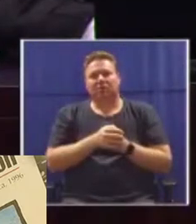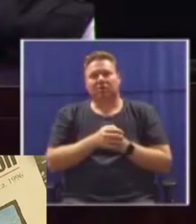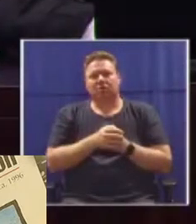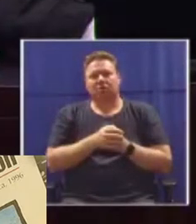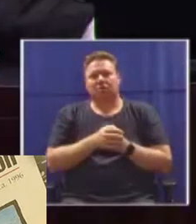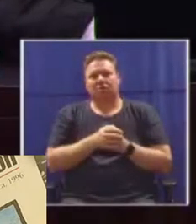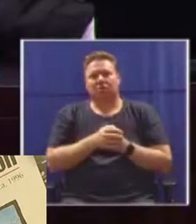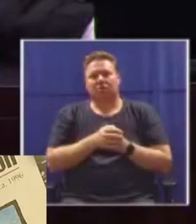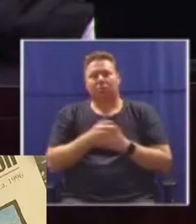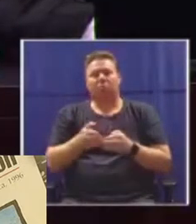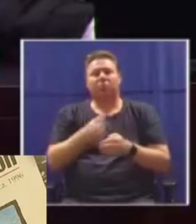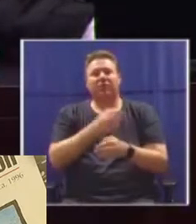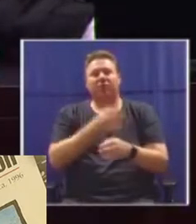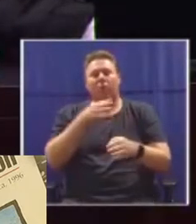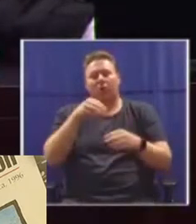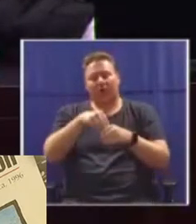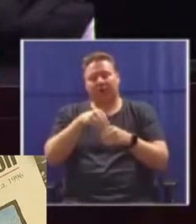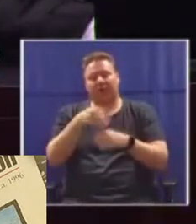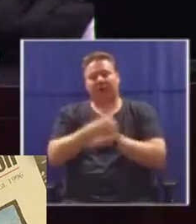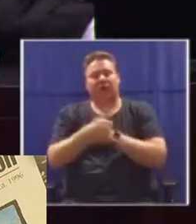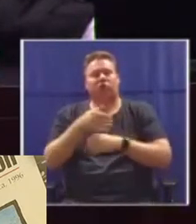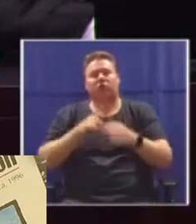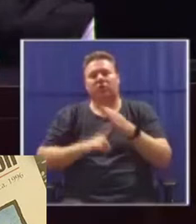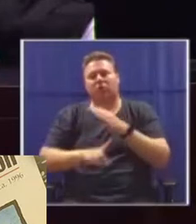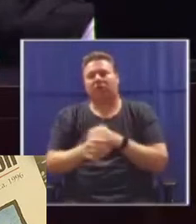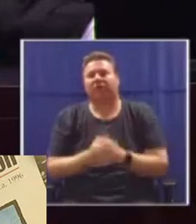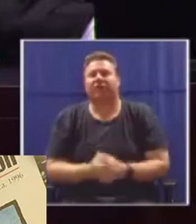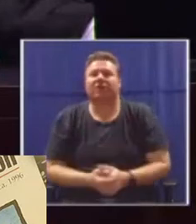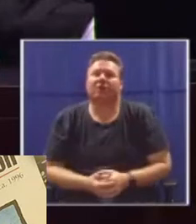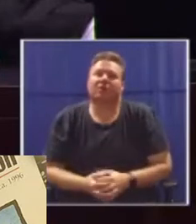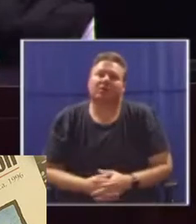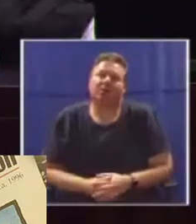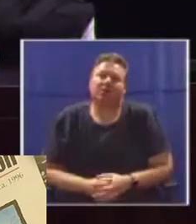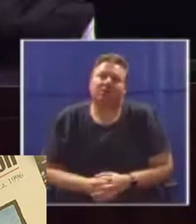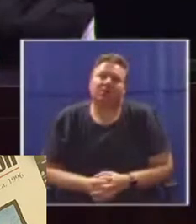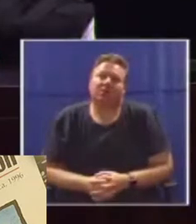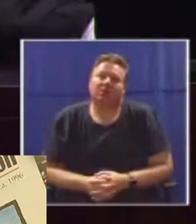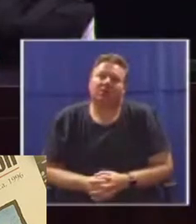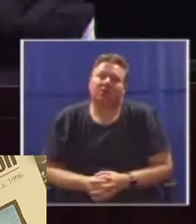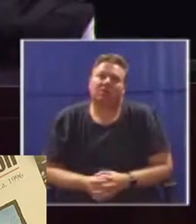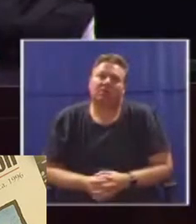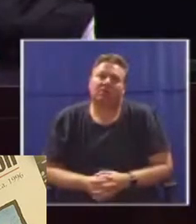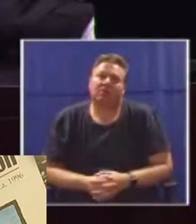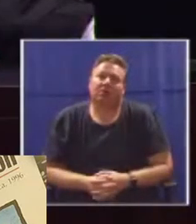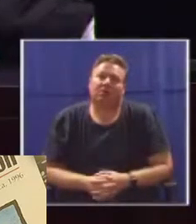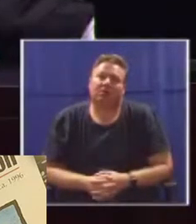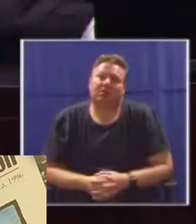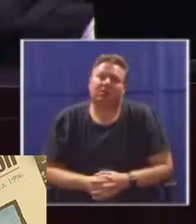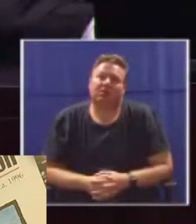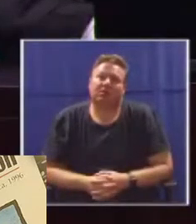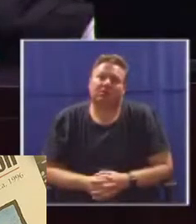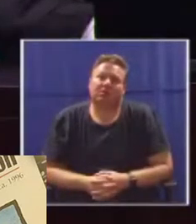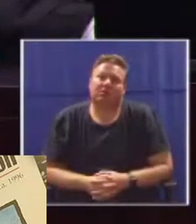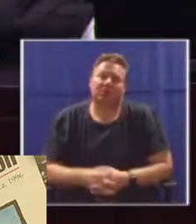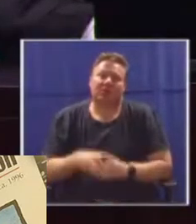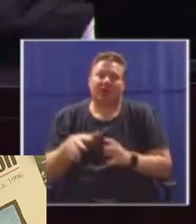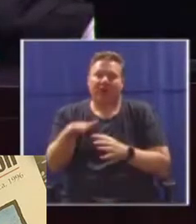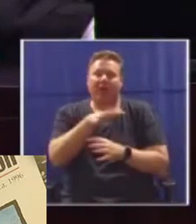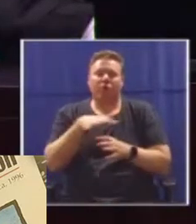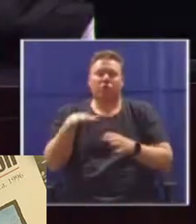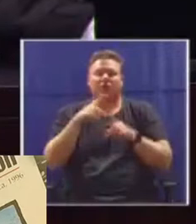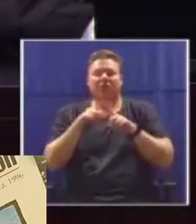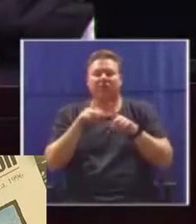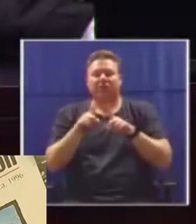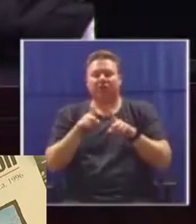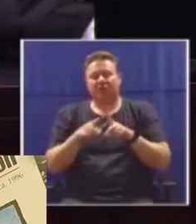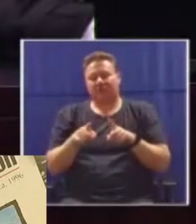protective measures, in particular sensitive sea areas and other specific areas. And it is in this case, the